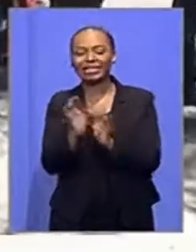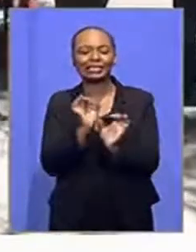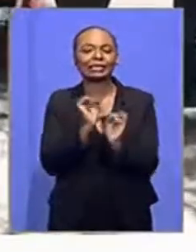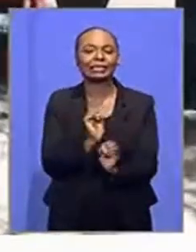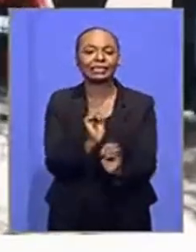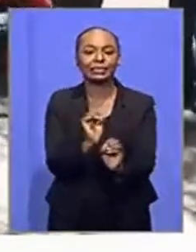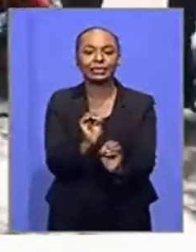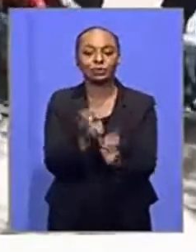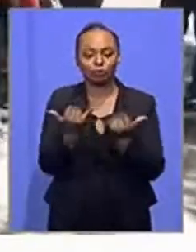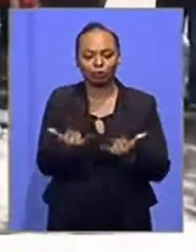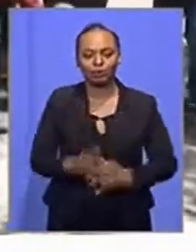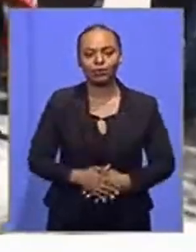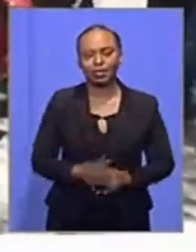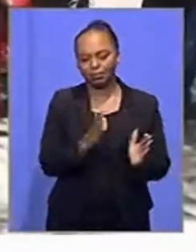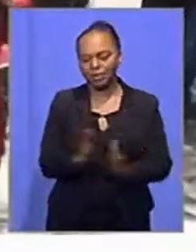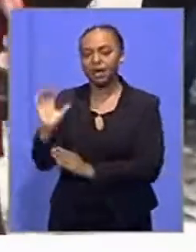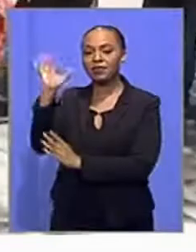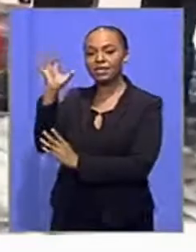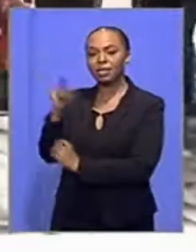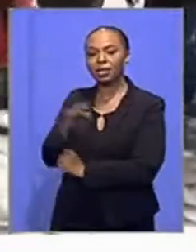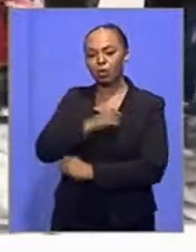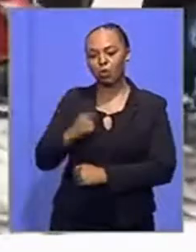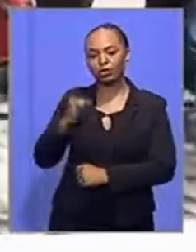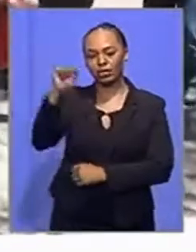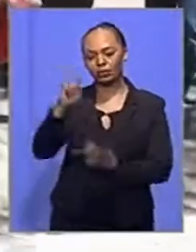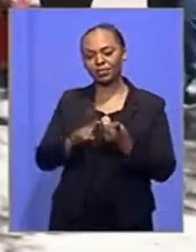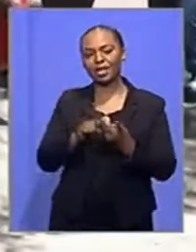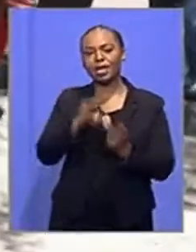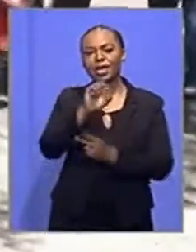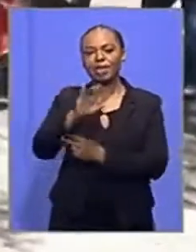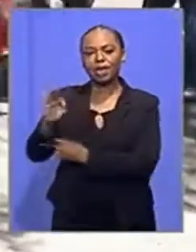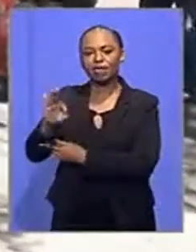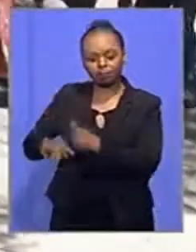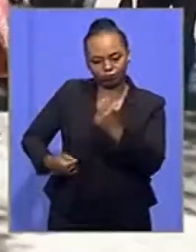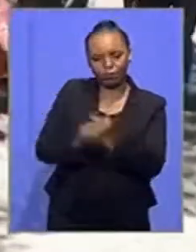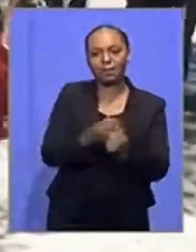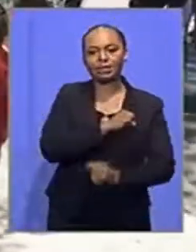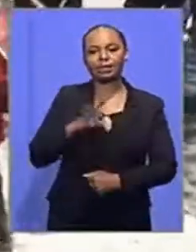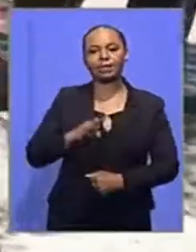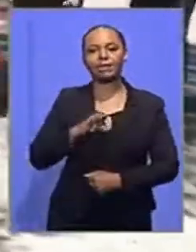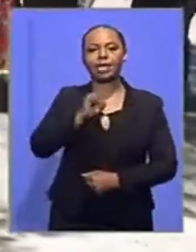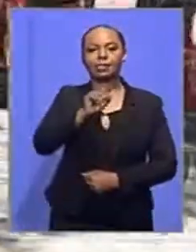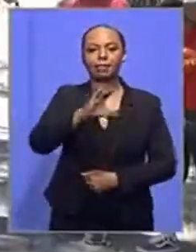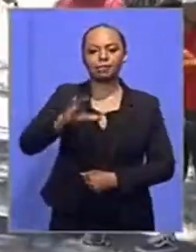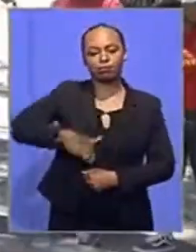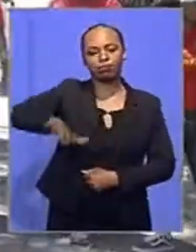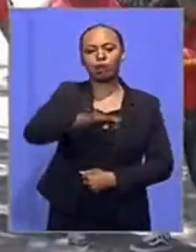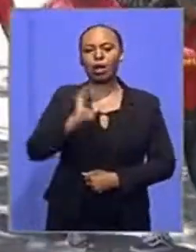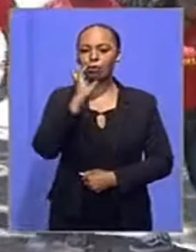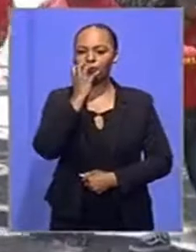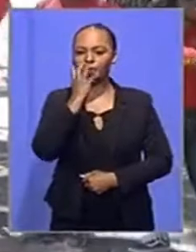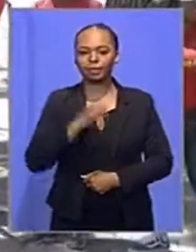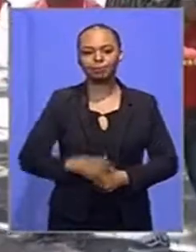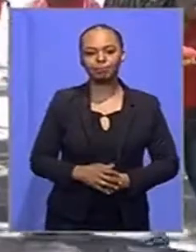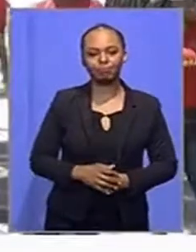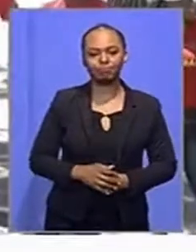Ge re ya ka Free State, COSATU le EFF di tlile di ile go thekga bašomi ba SABC ka Bloemfontein. Le basebetsi ba